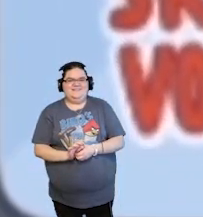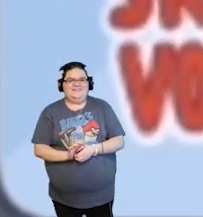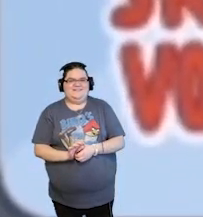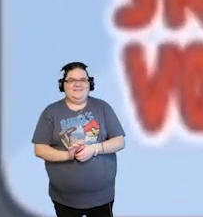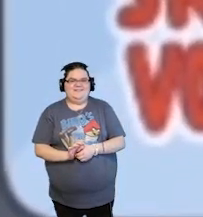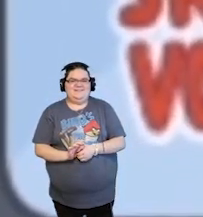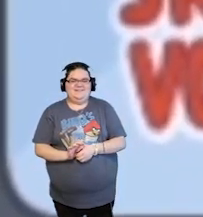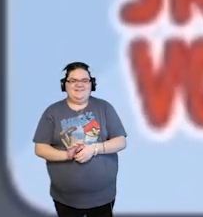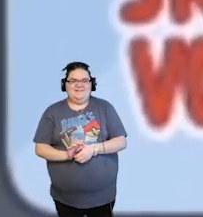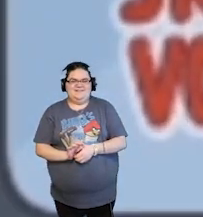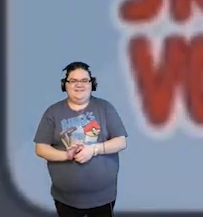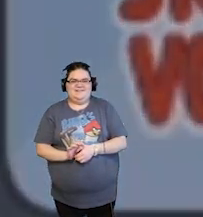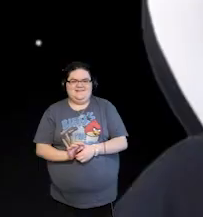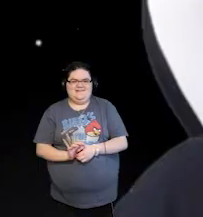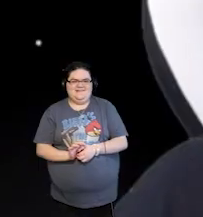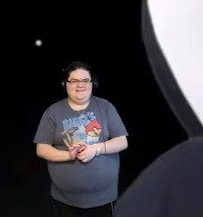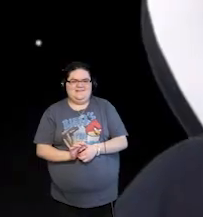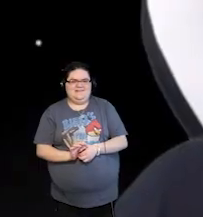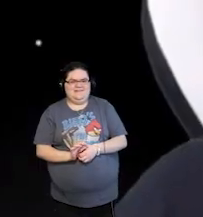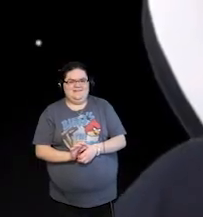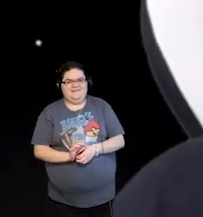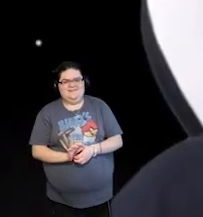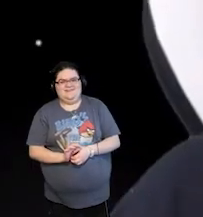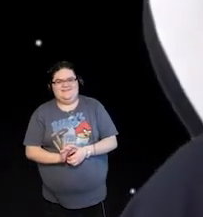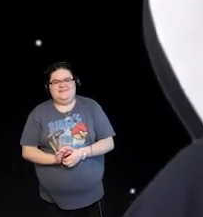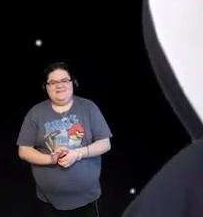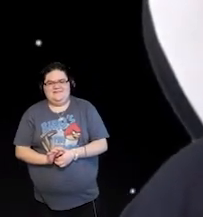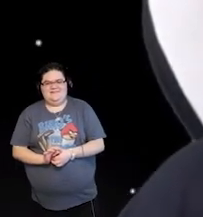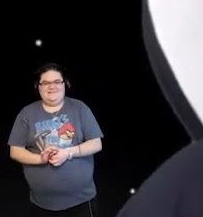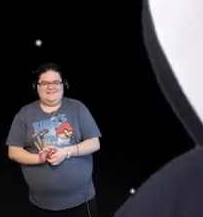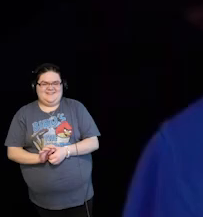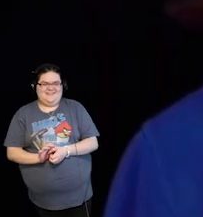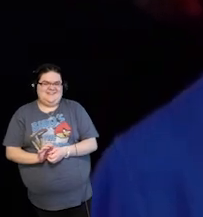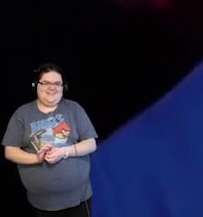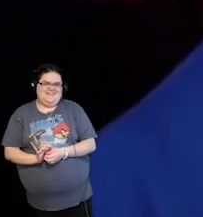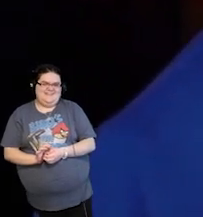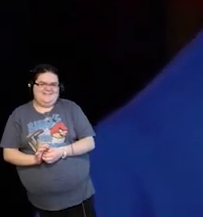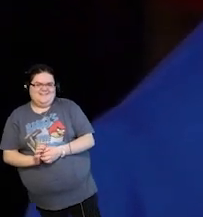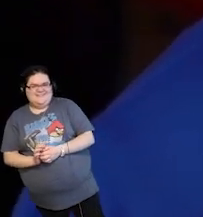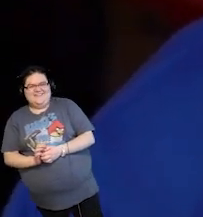the partner? Toby. I feel bad for the guy. He's been voted off every time.